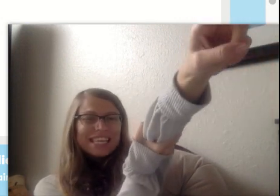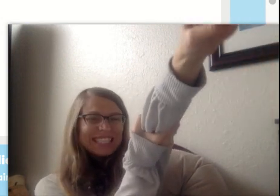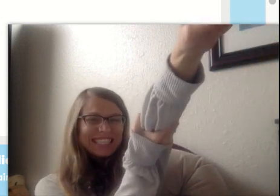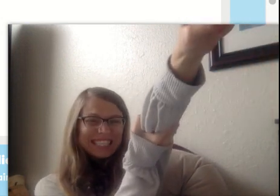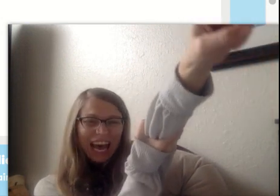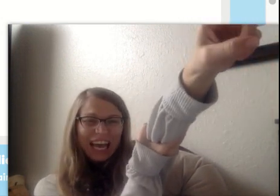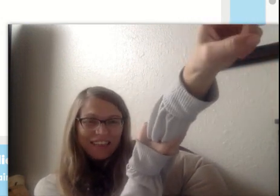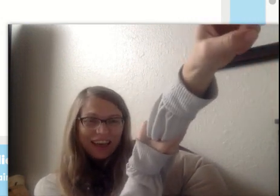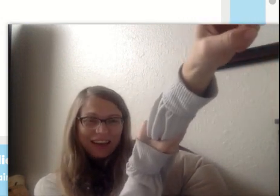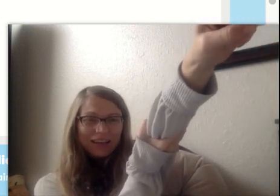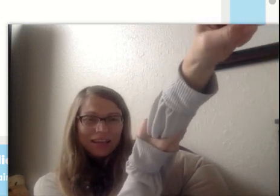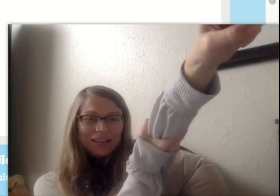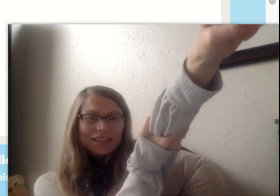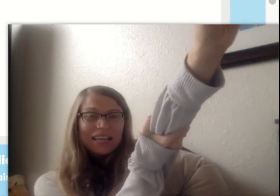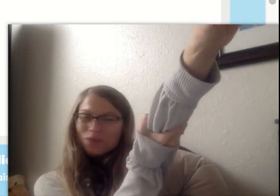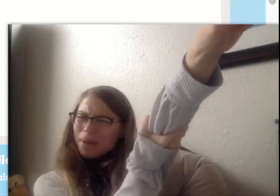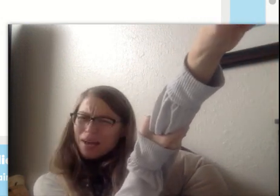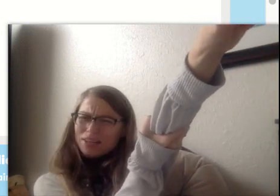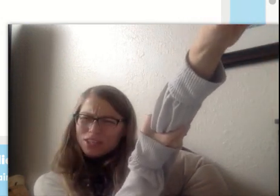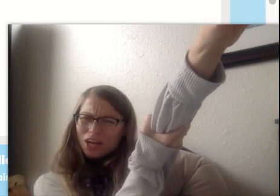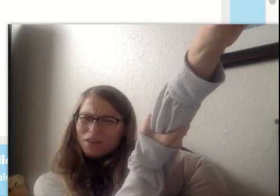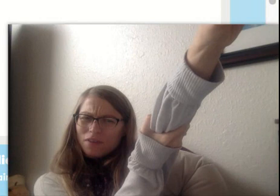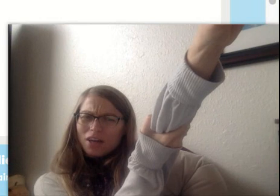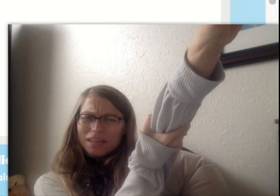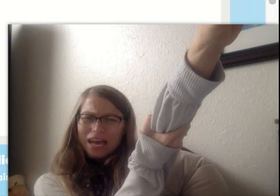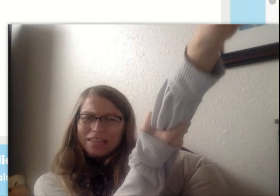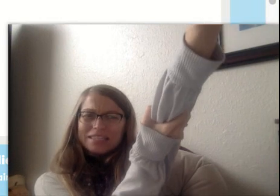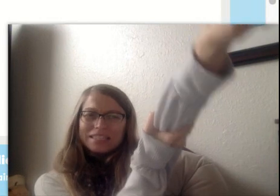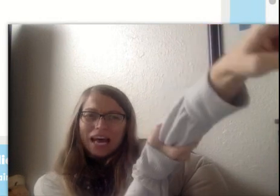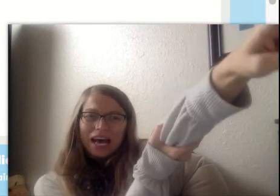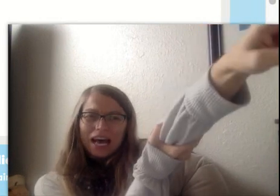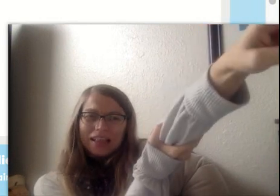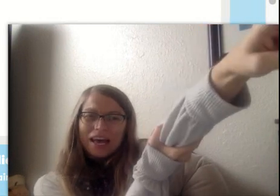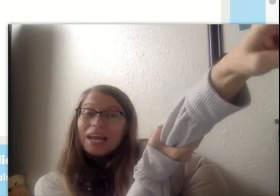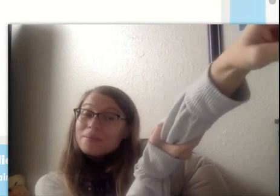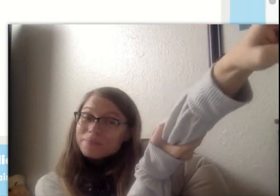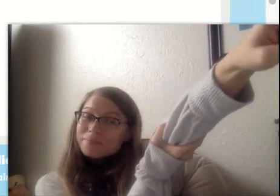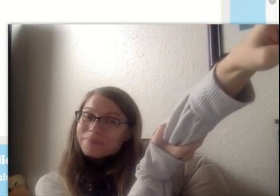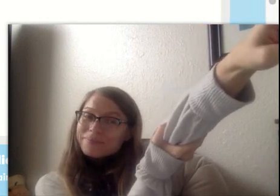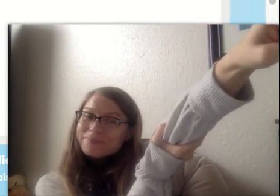point to the skyline. Let's remind ourselves of our lines. Skyline,